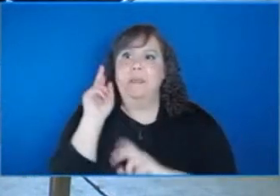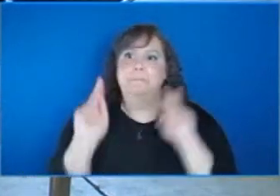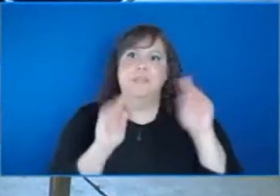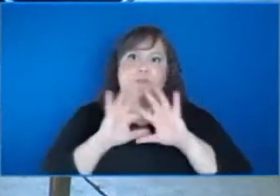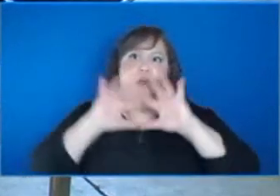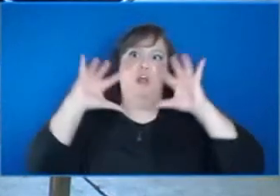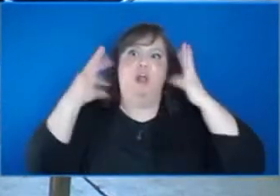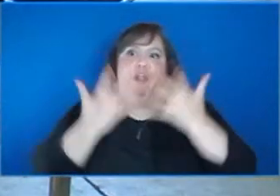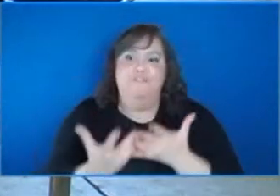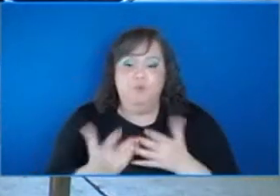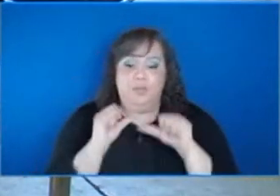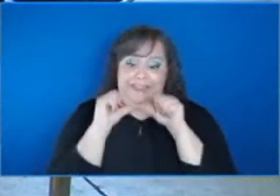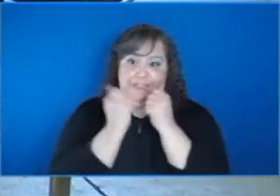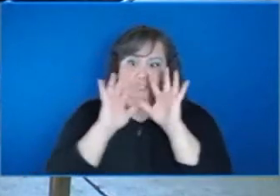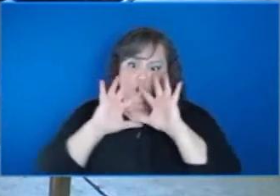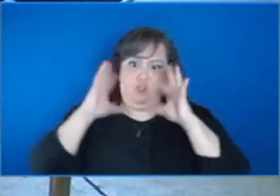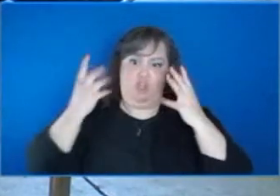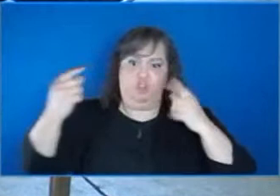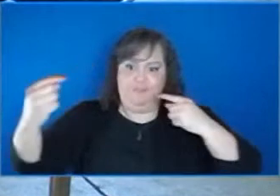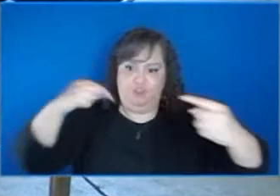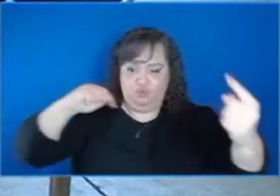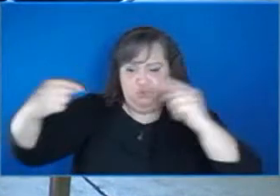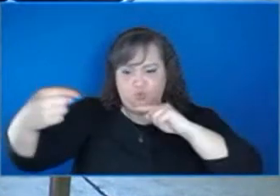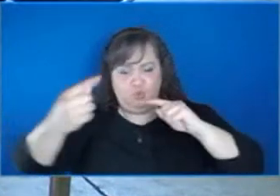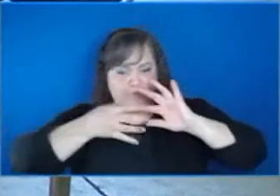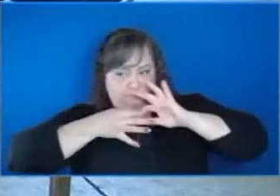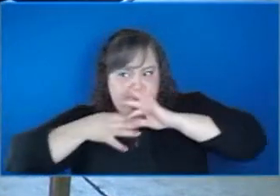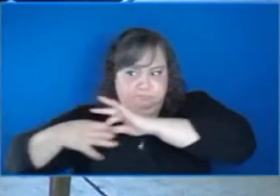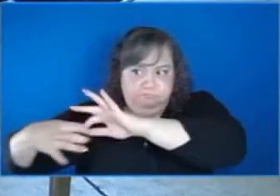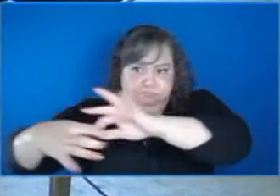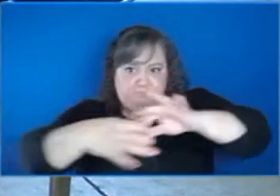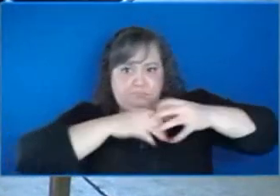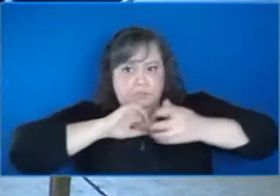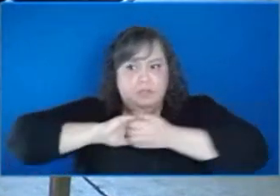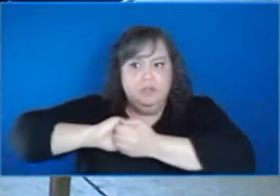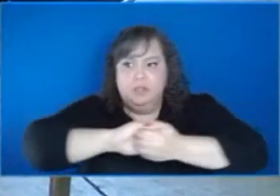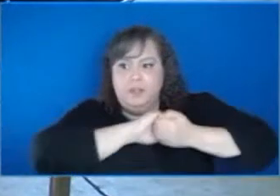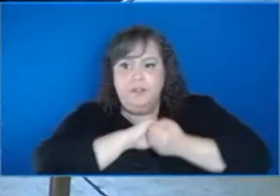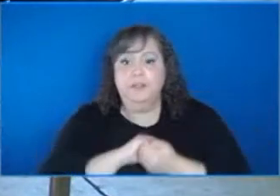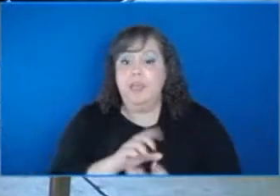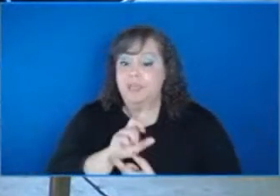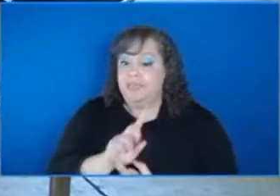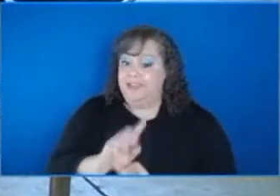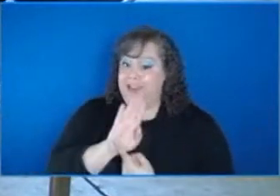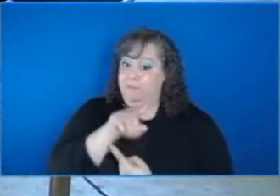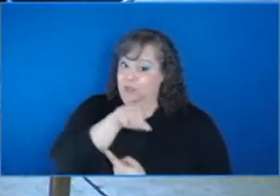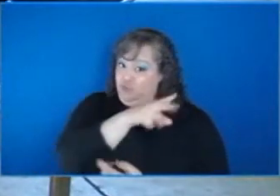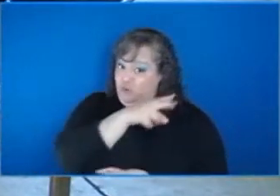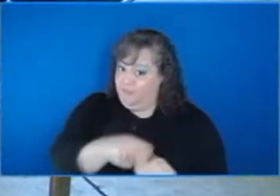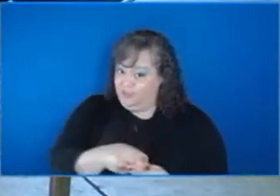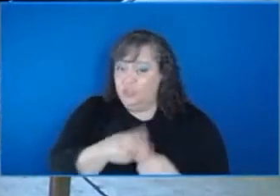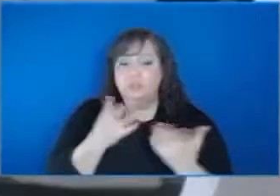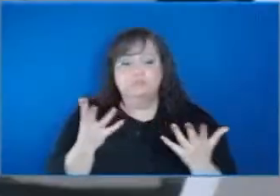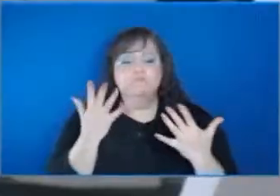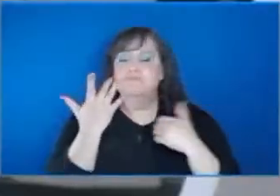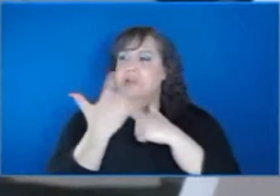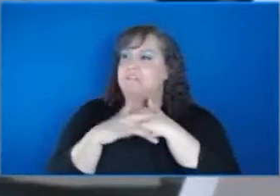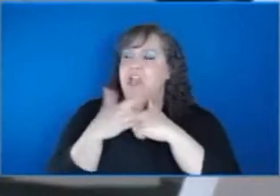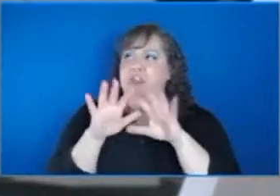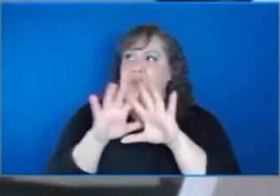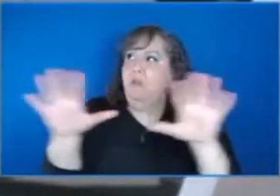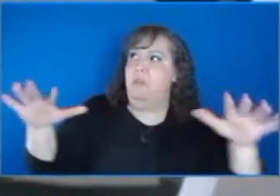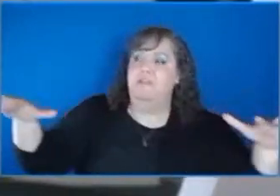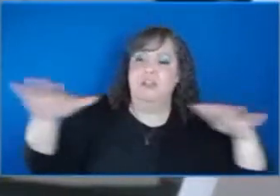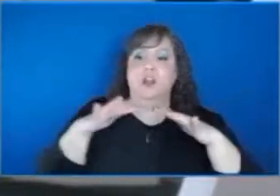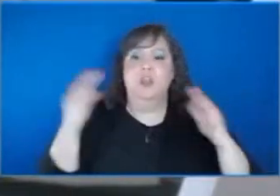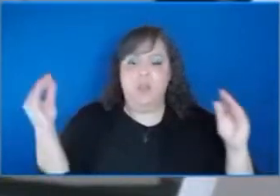agencies around the world working together cooperatively for this. I mean, the database that you're referring to is all publicly available, right? I mean, you put it all into the same database. It's